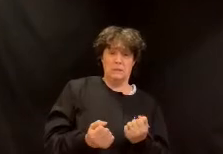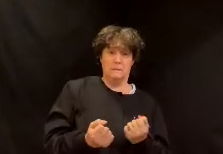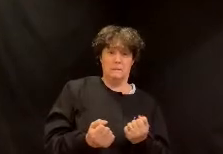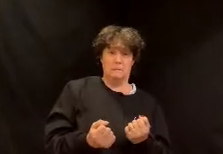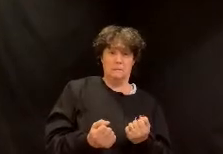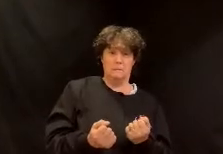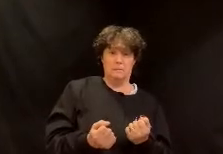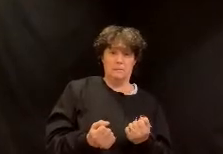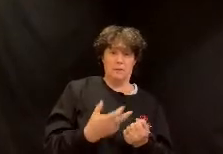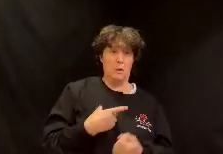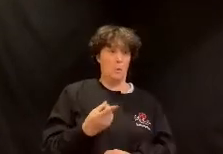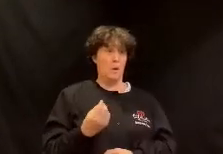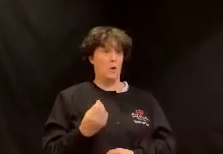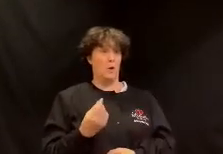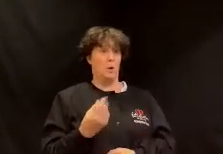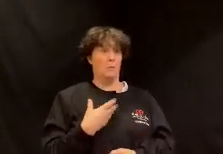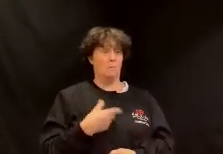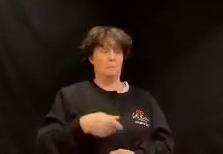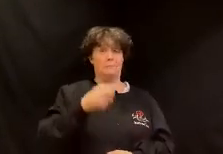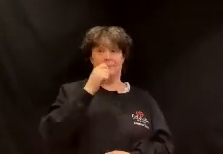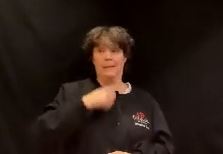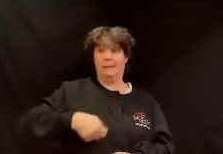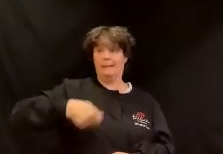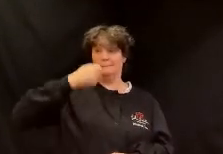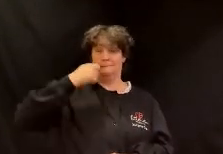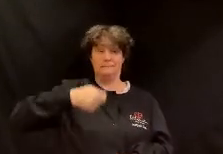Well, all I do is just keep.